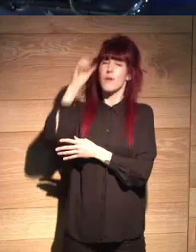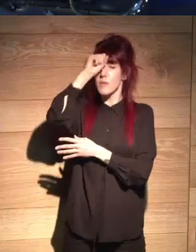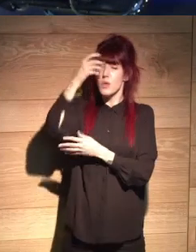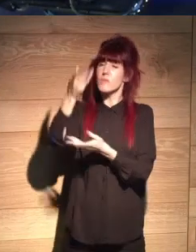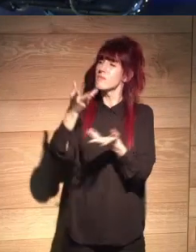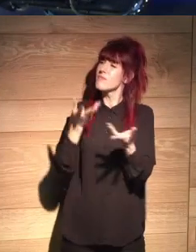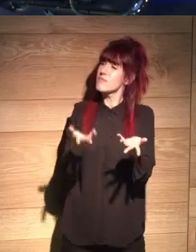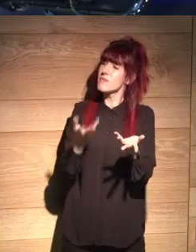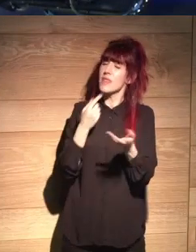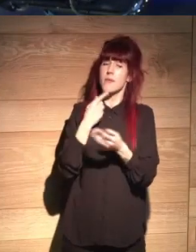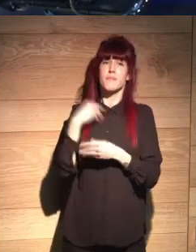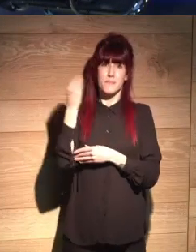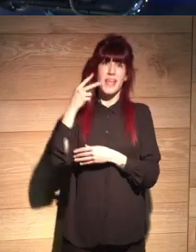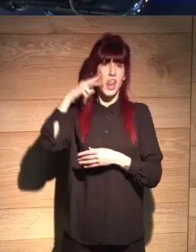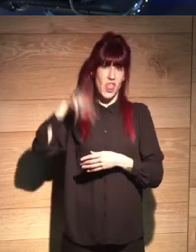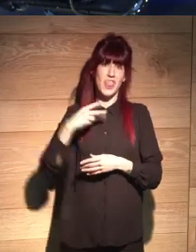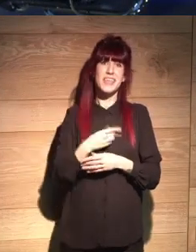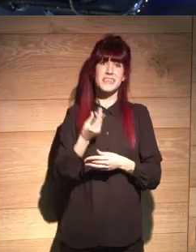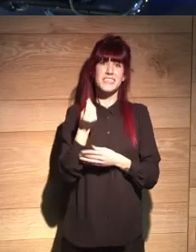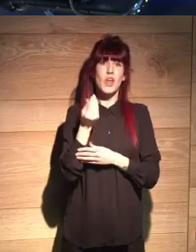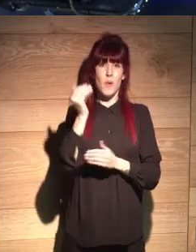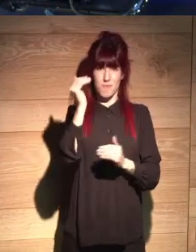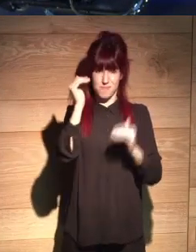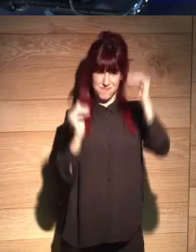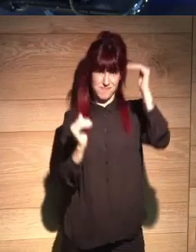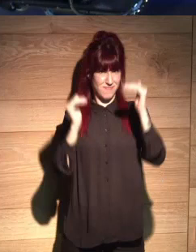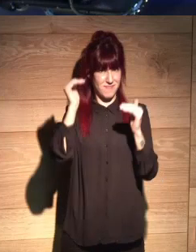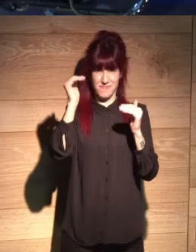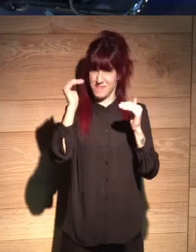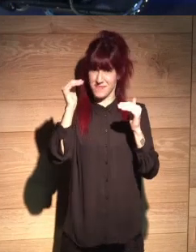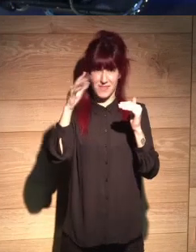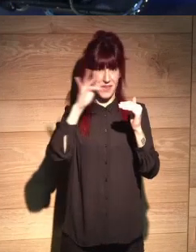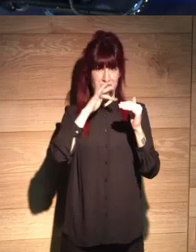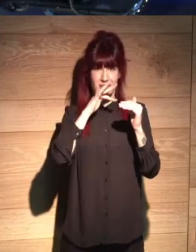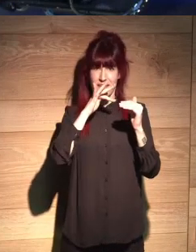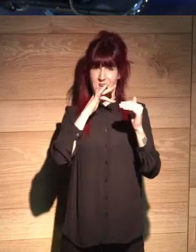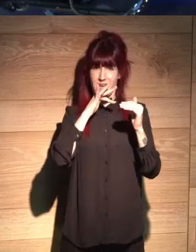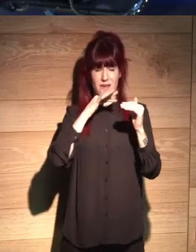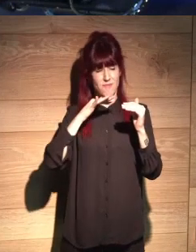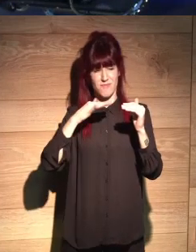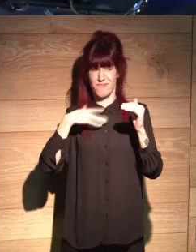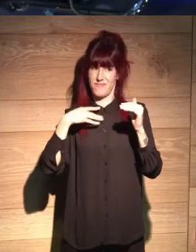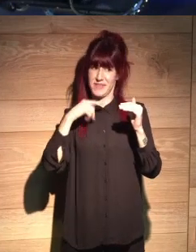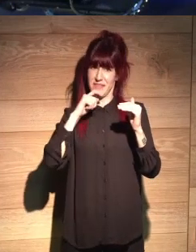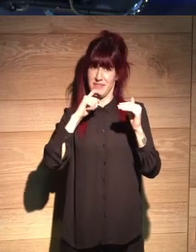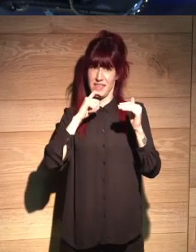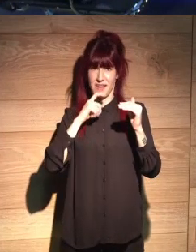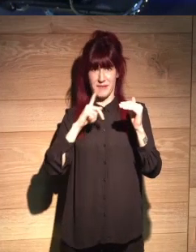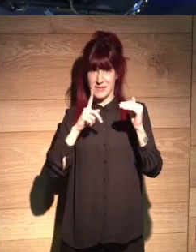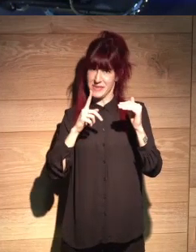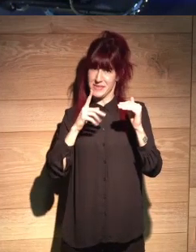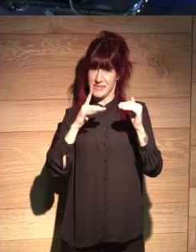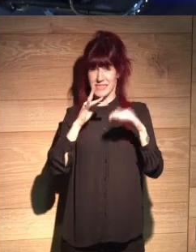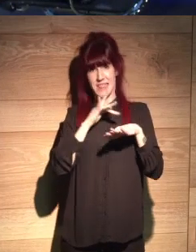this field. Mercedes, what do you think? The salary gap, we haven't yet dared to touch it because it's so delicate, especially